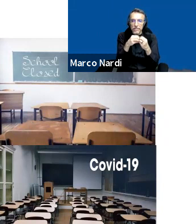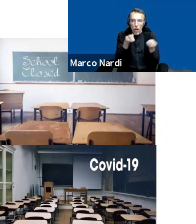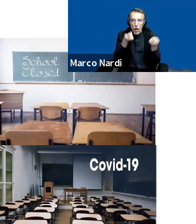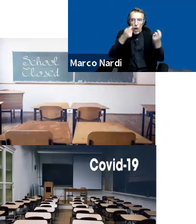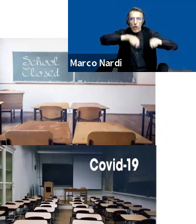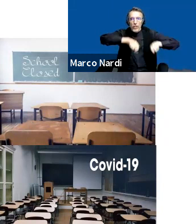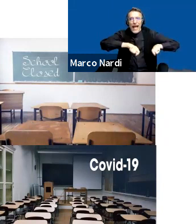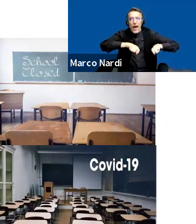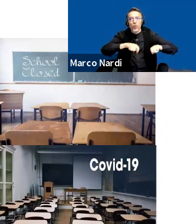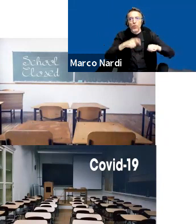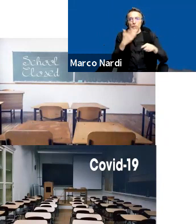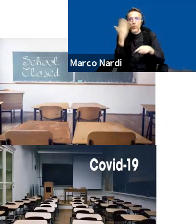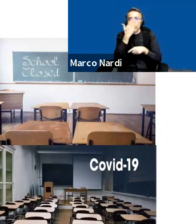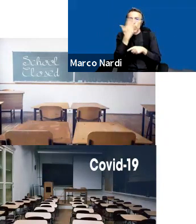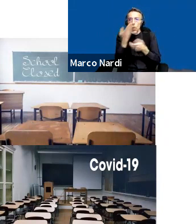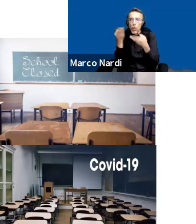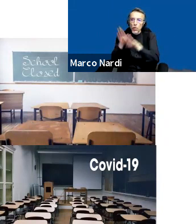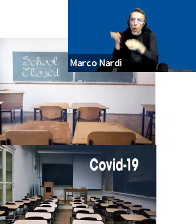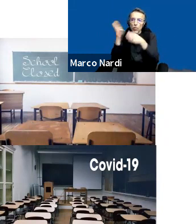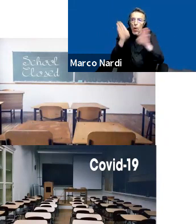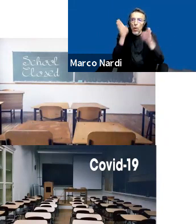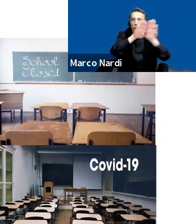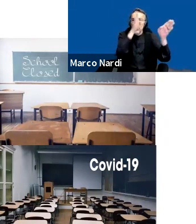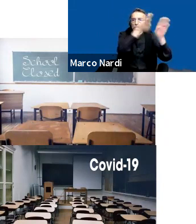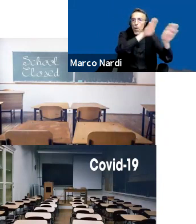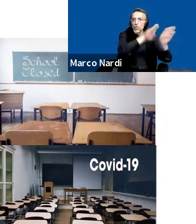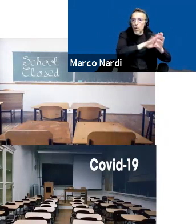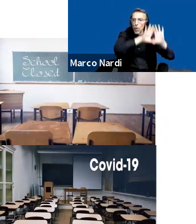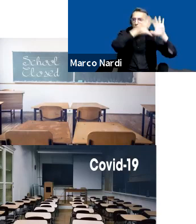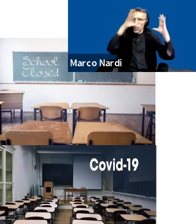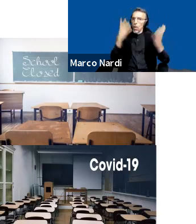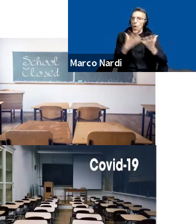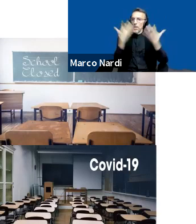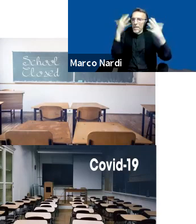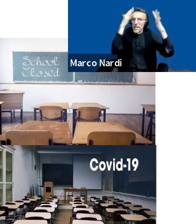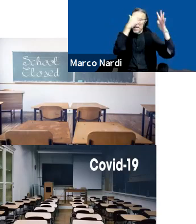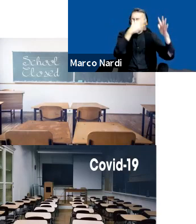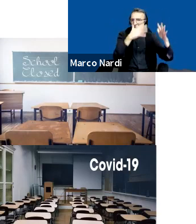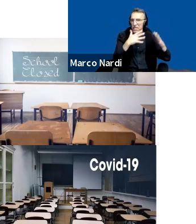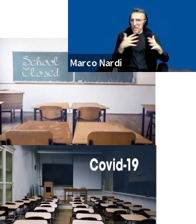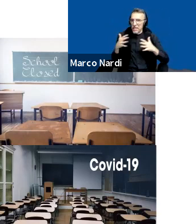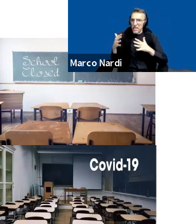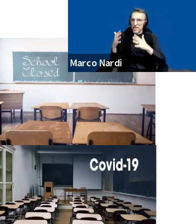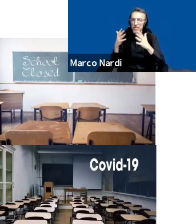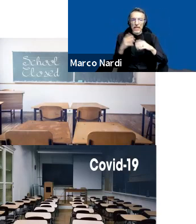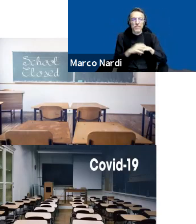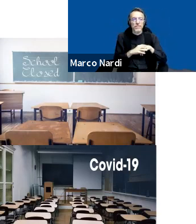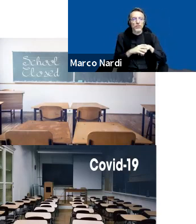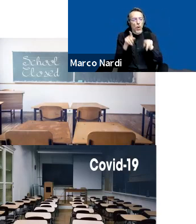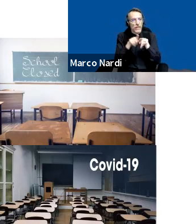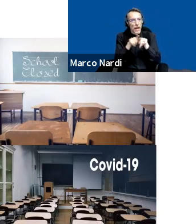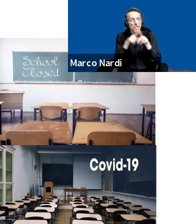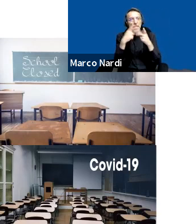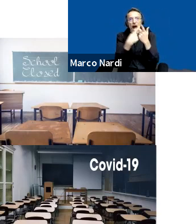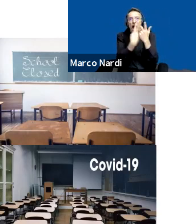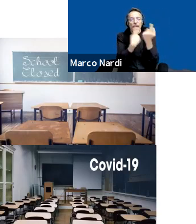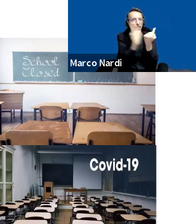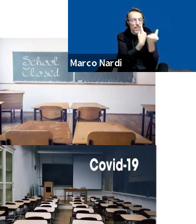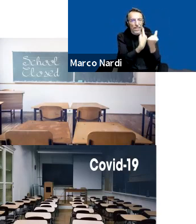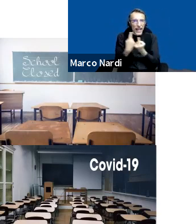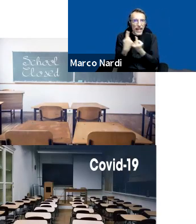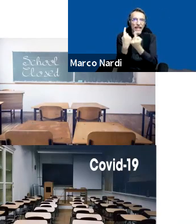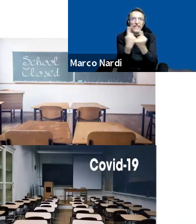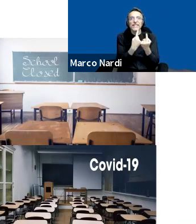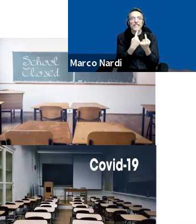lockdown with schools closed around the world. And I think that, like many other things, and I think that, you know,